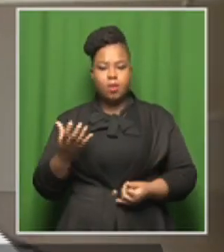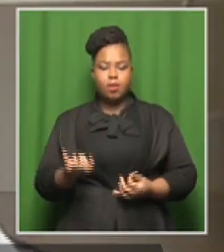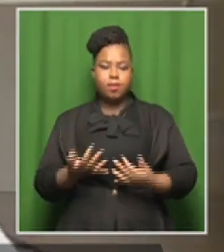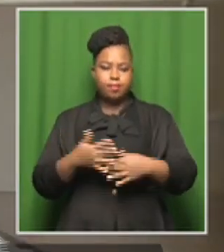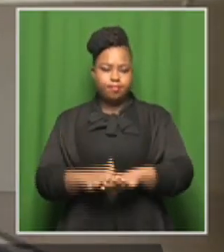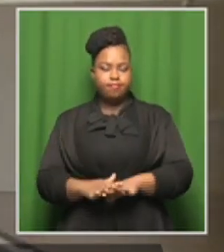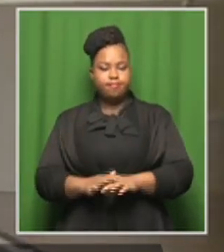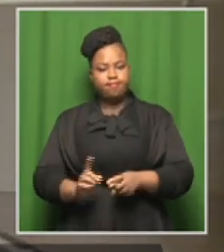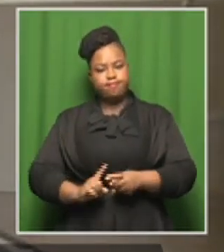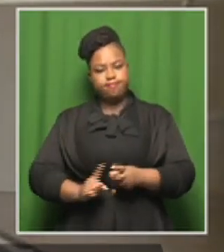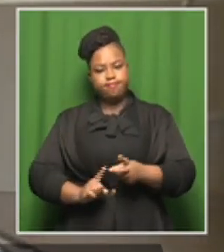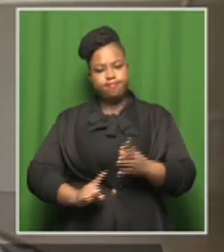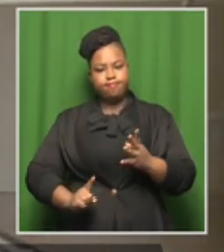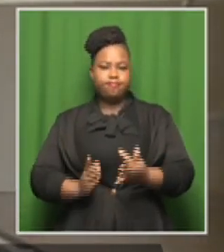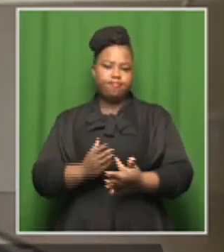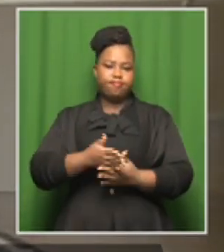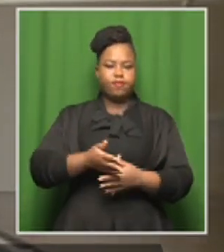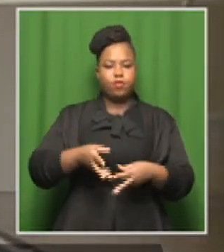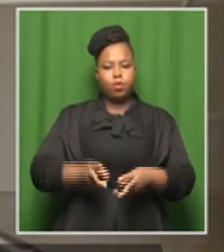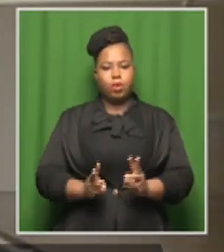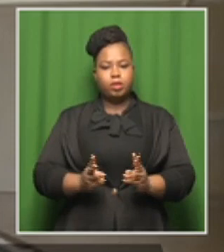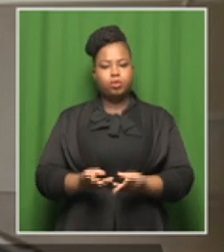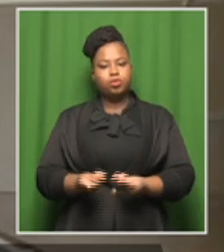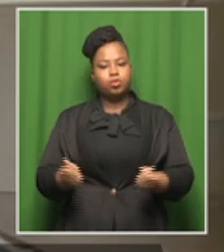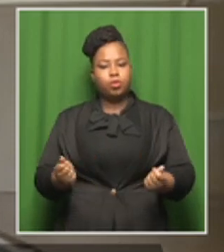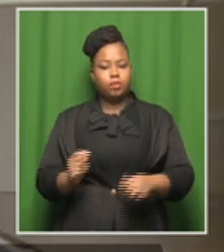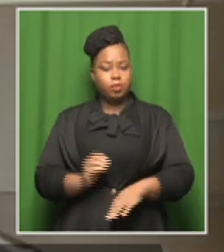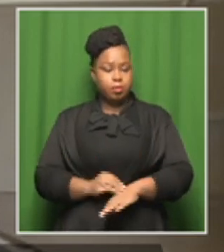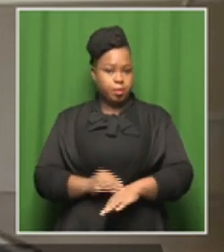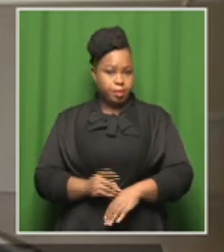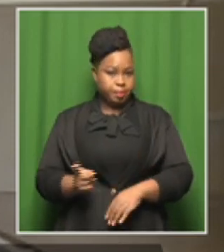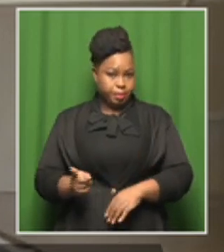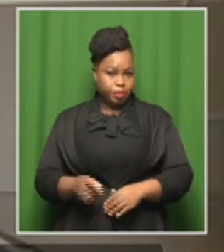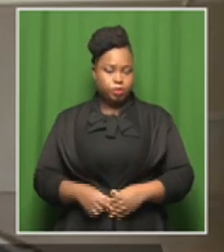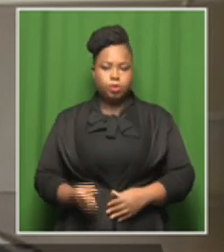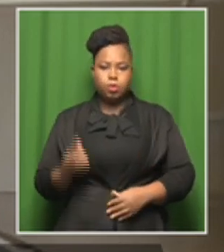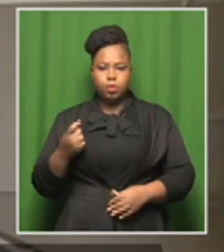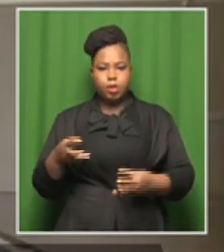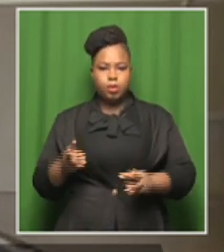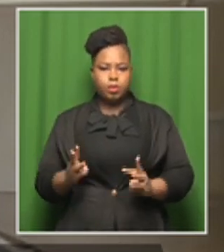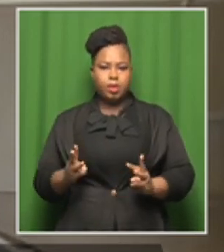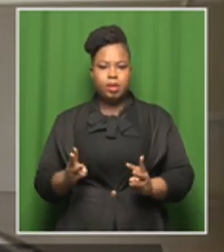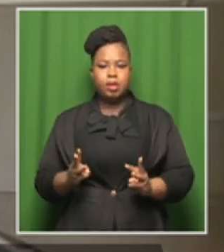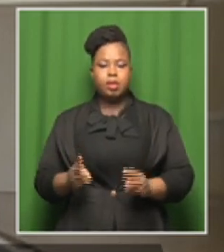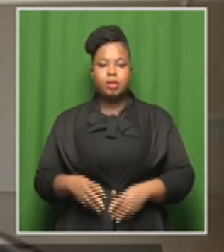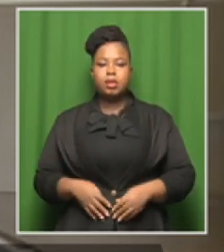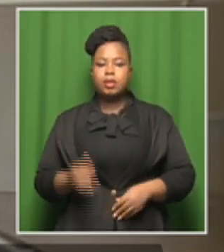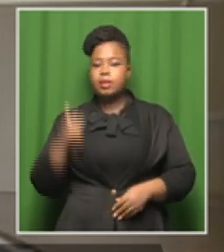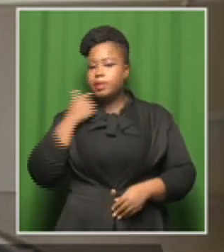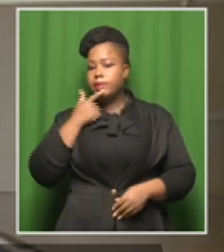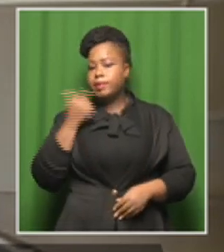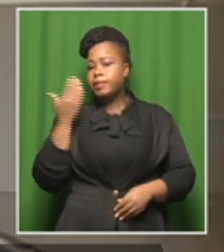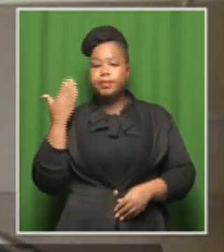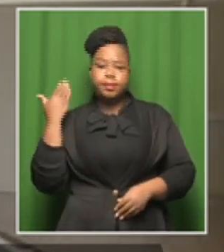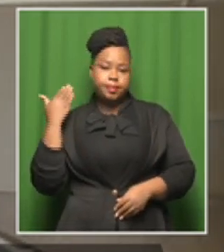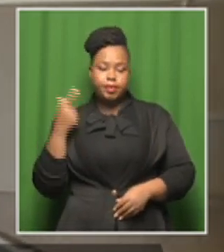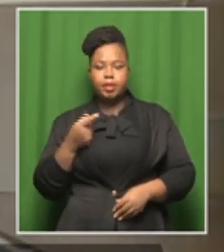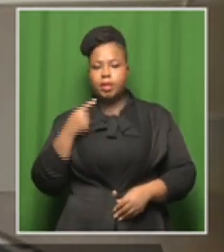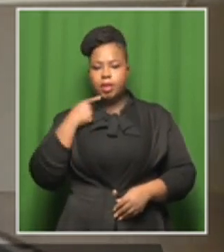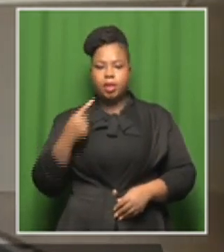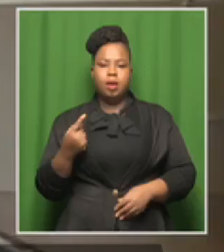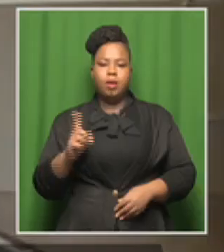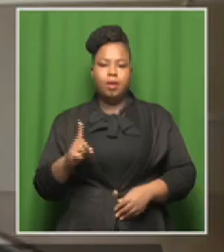implemented several interventions in order to address the problem. So one of the interventions that they recently proposed